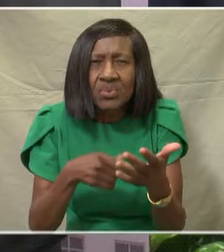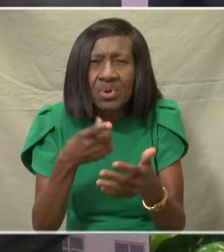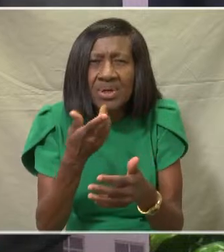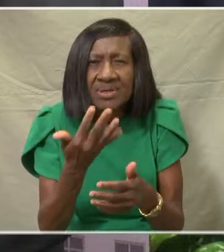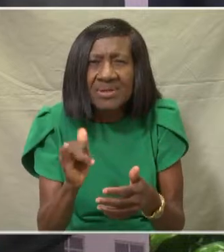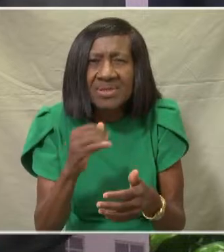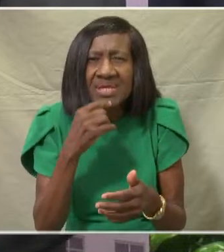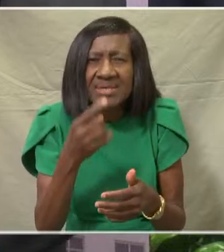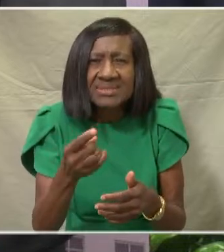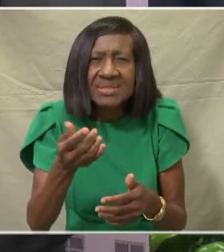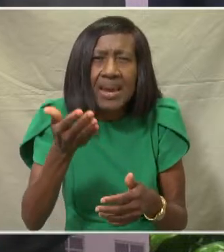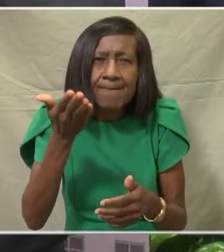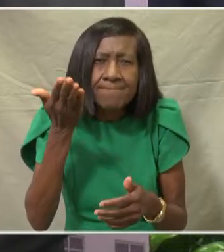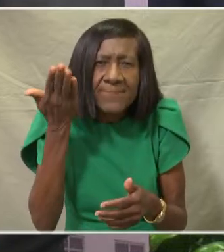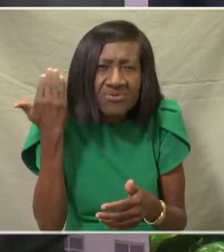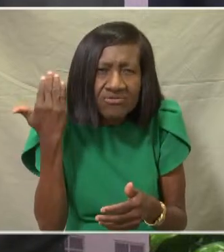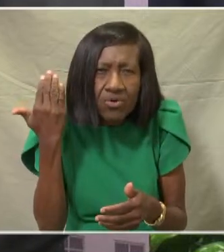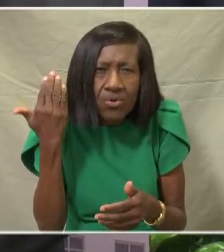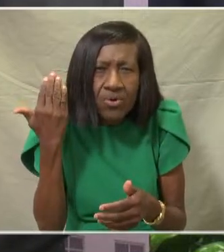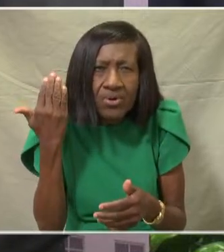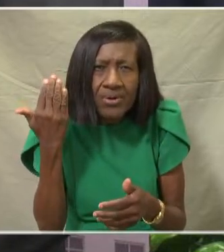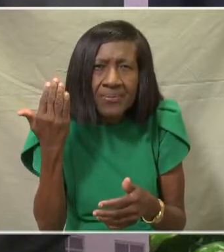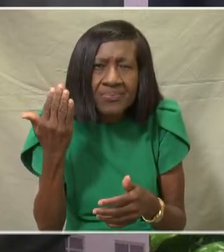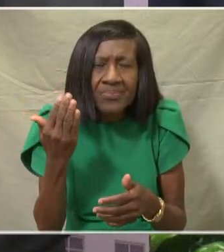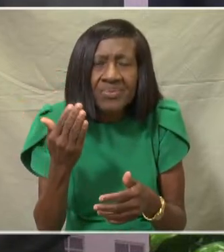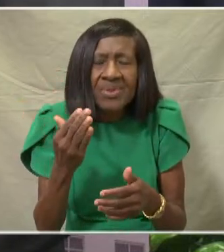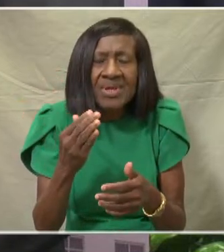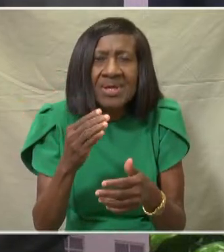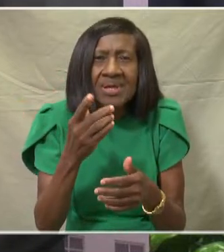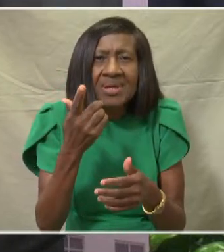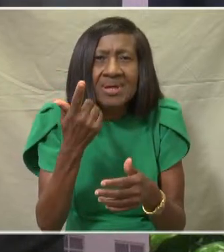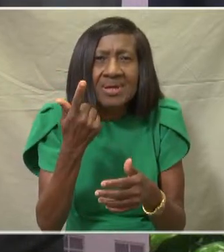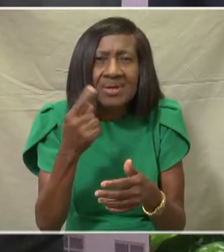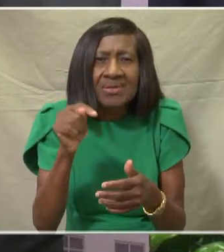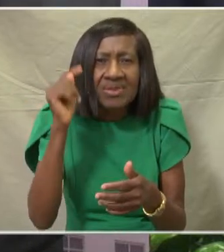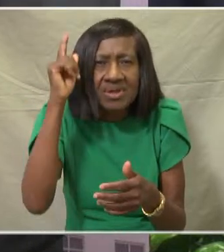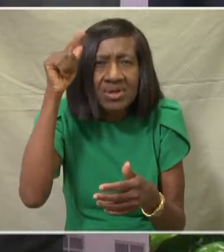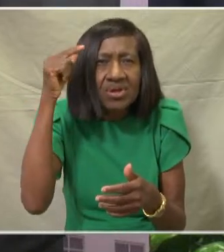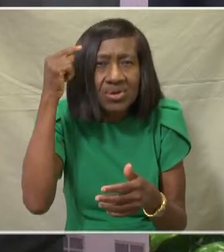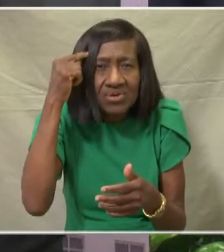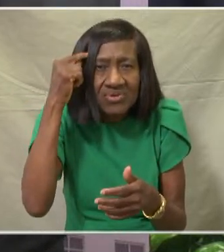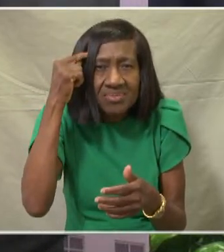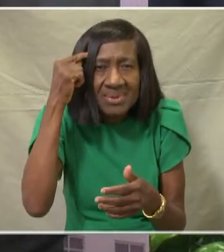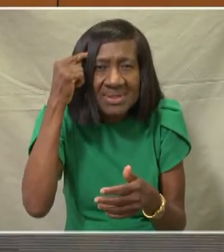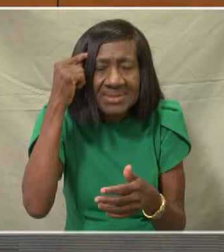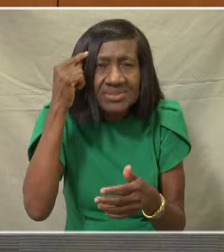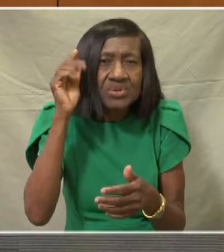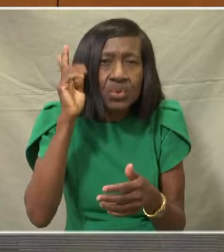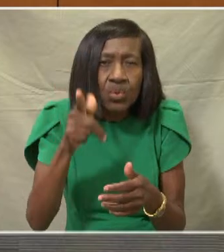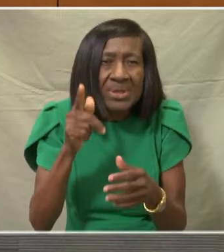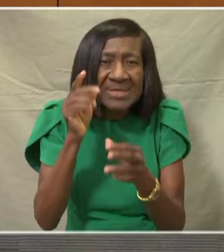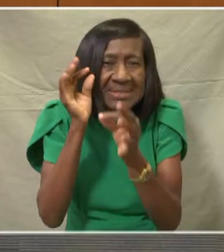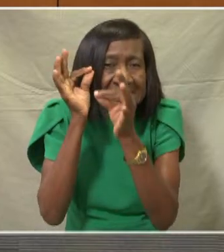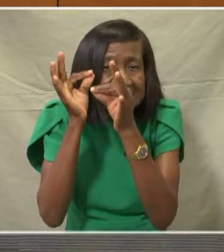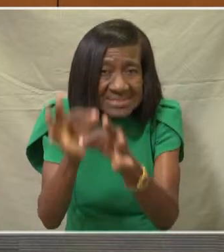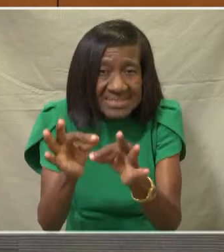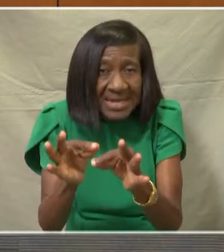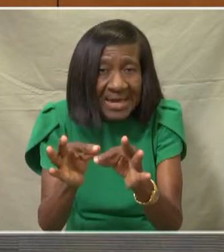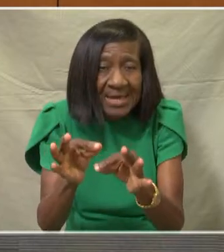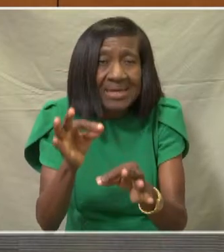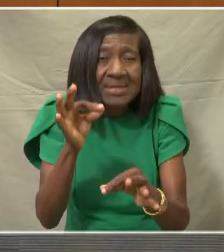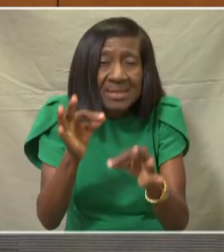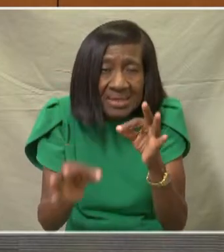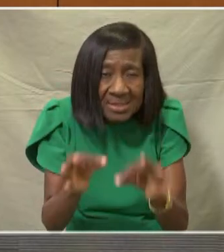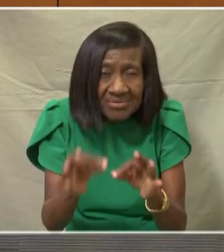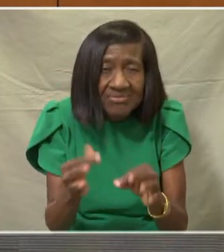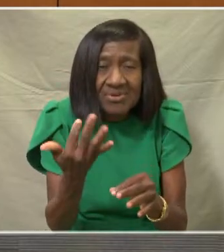to the Parliament of the Cayman Islands as to whether they do or don't implement them. We'll make observations